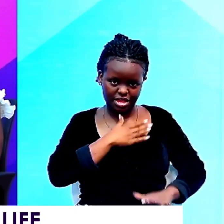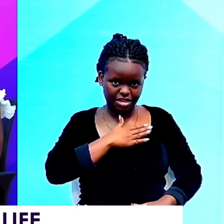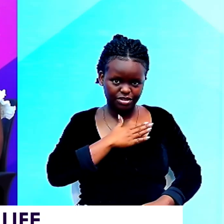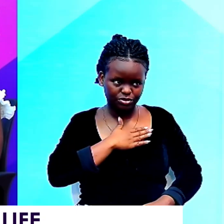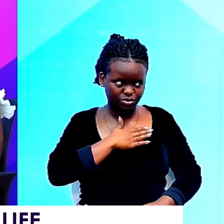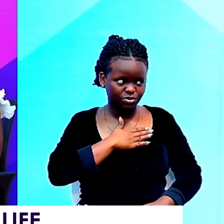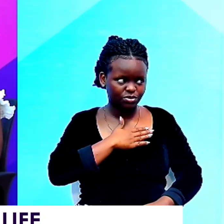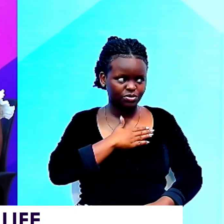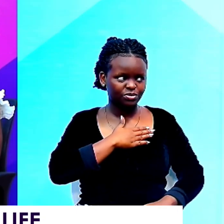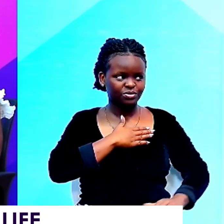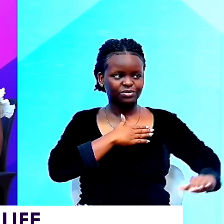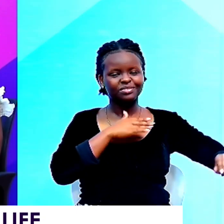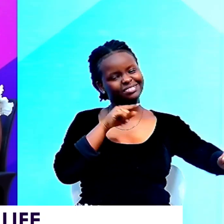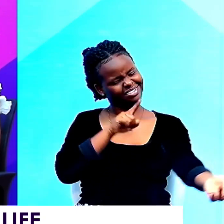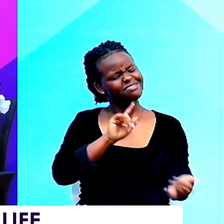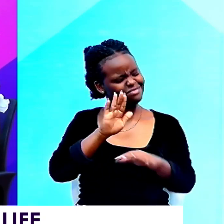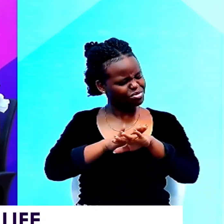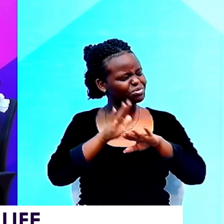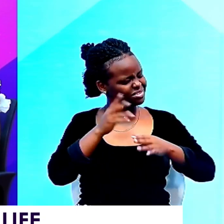know, You are good.